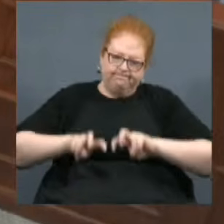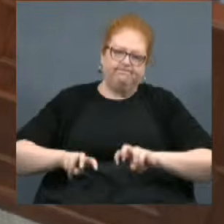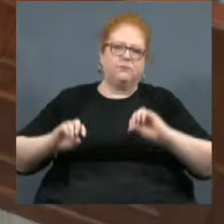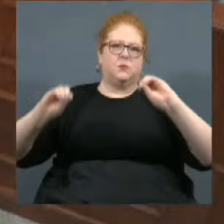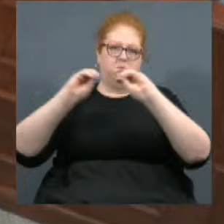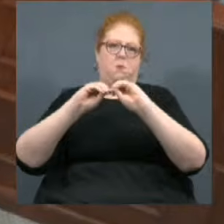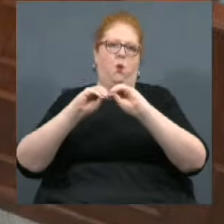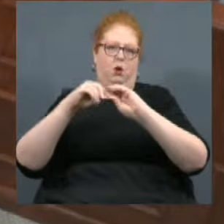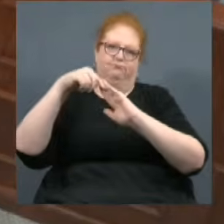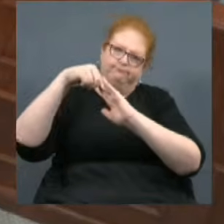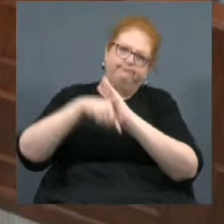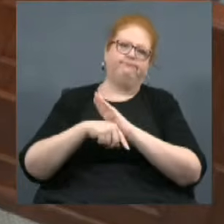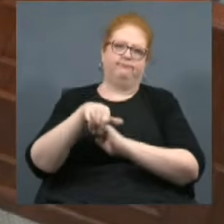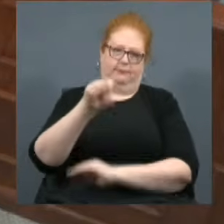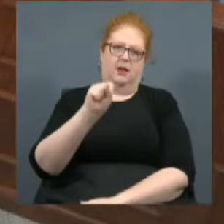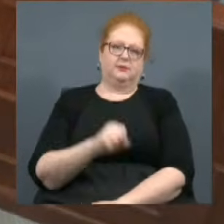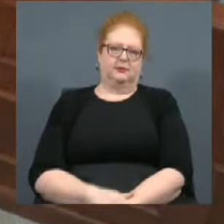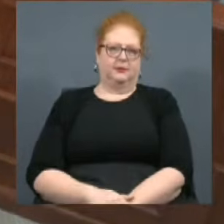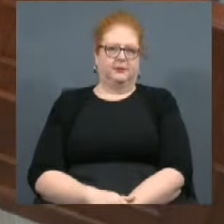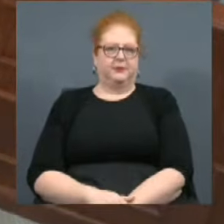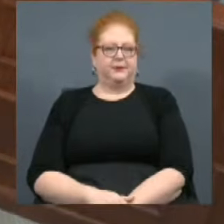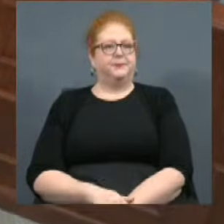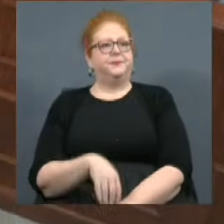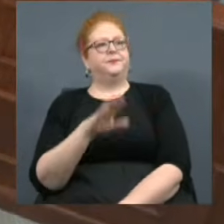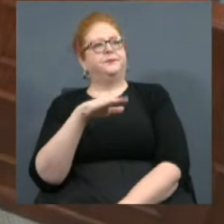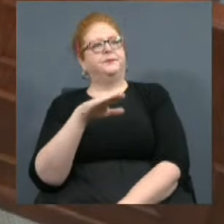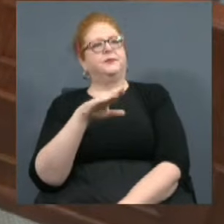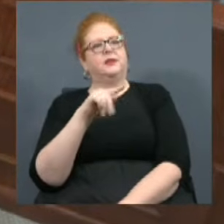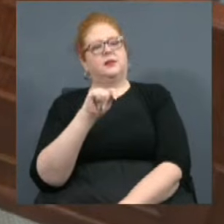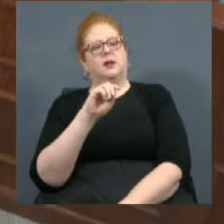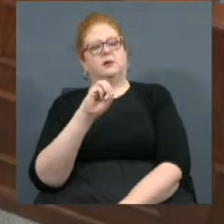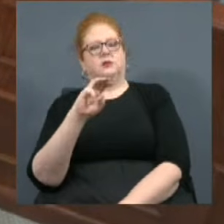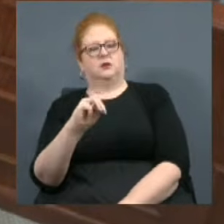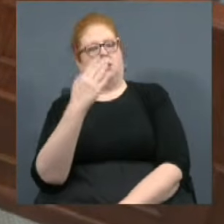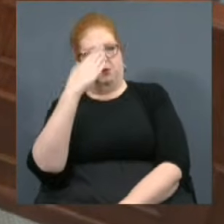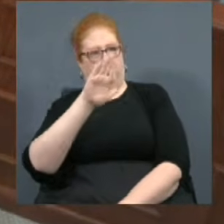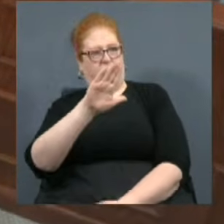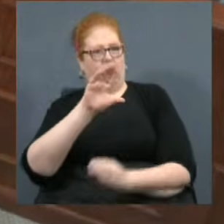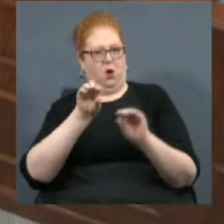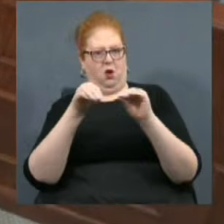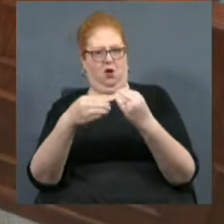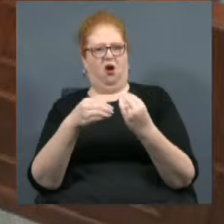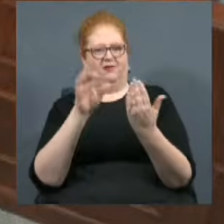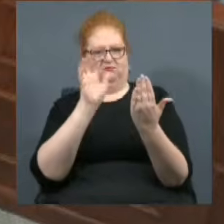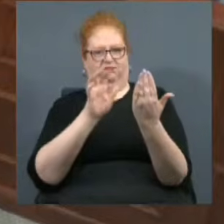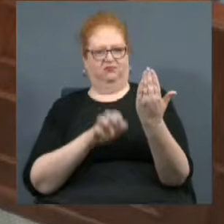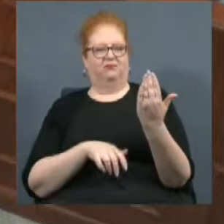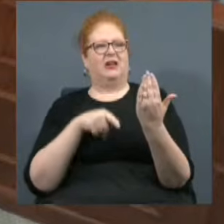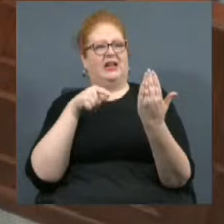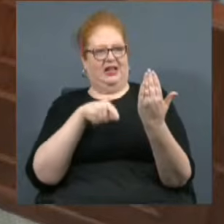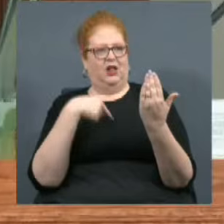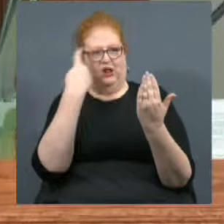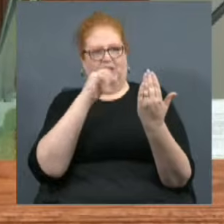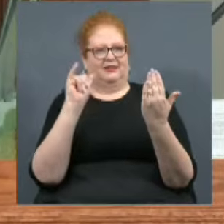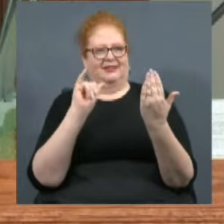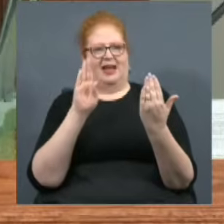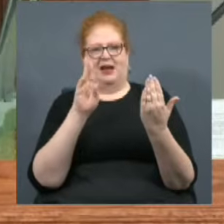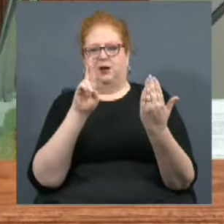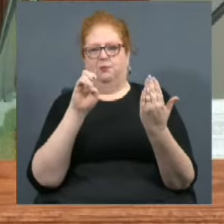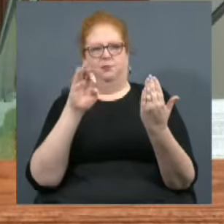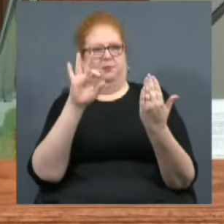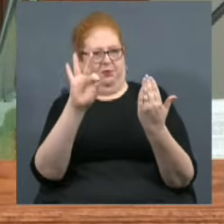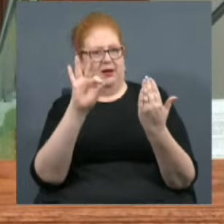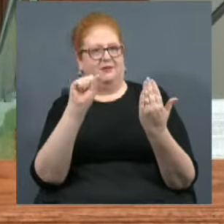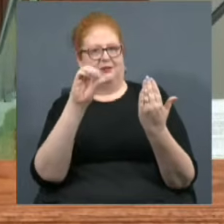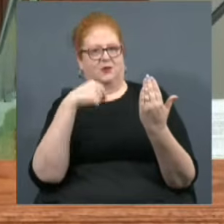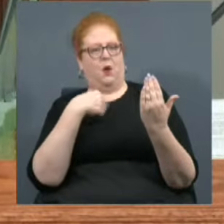Director Hines? One other thing, Tom, I don't know if it was your office put this together. It looks like it because it's documented like a brief. So I appreciate